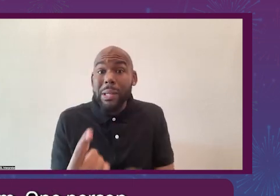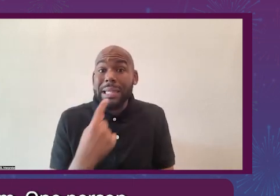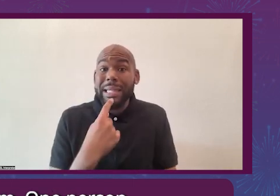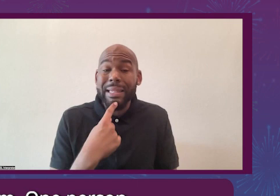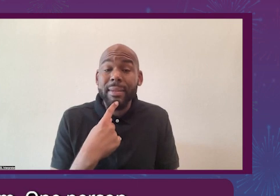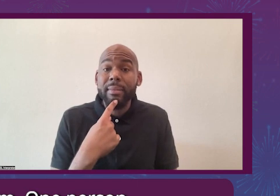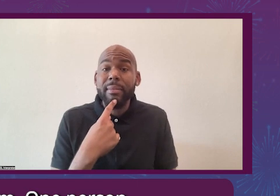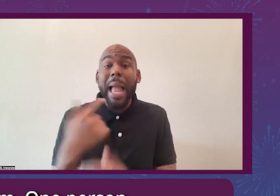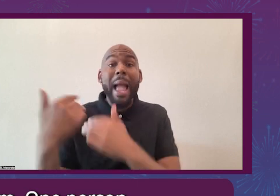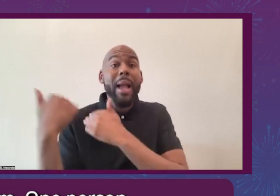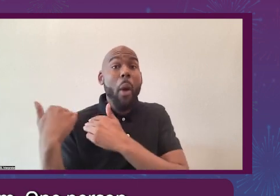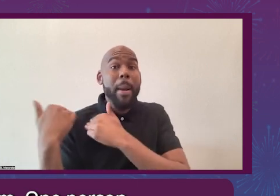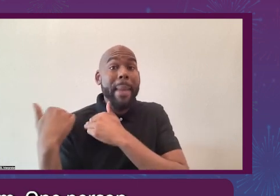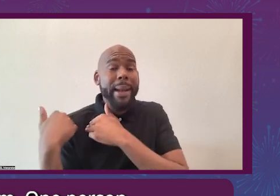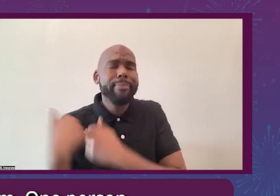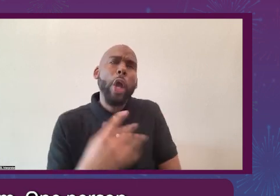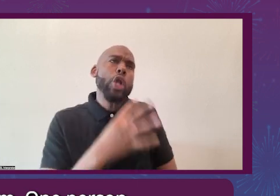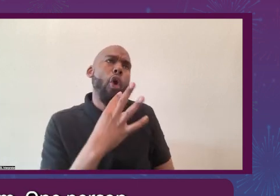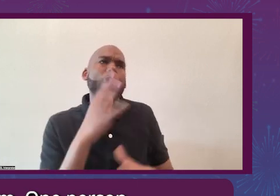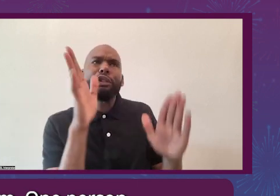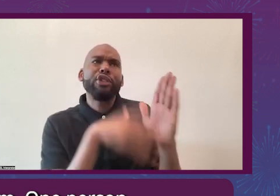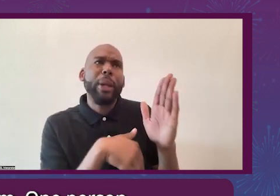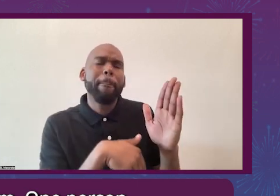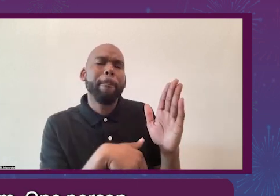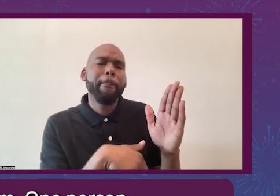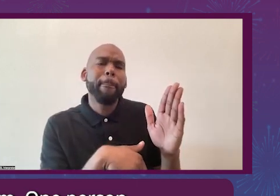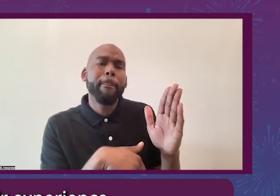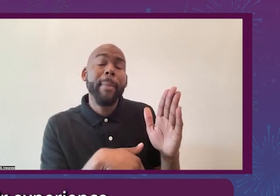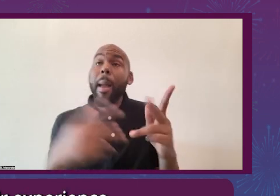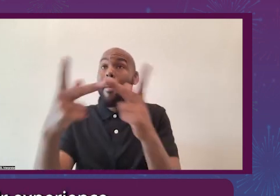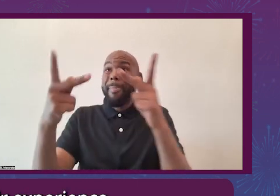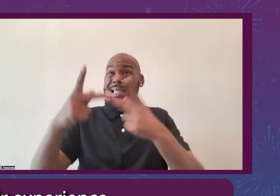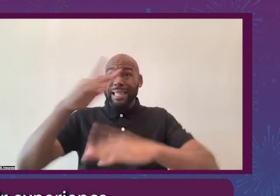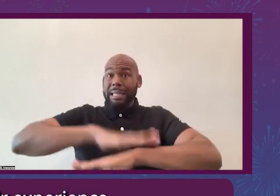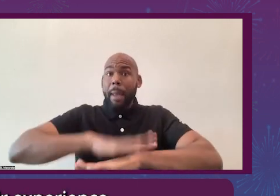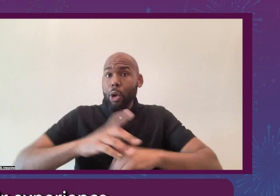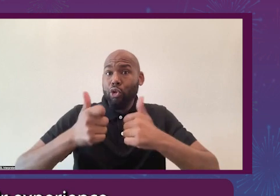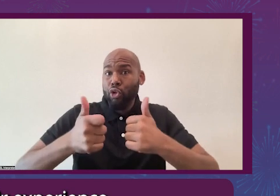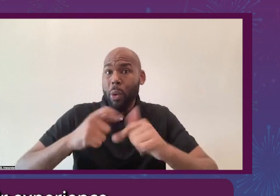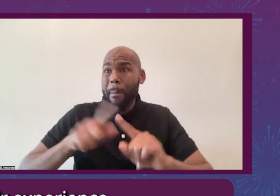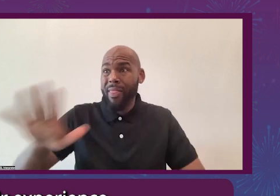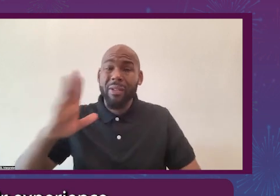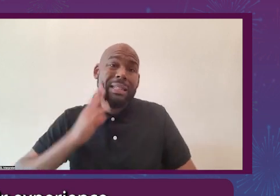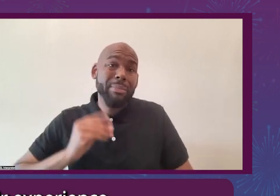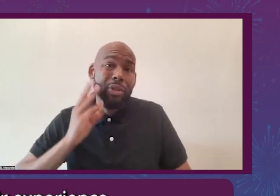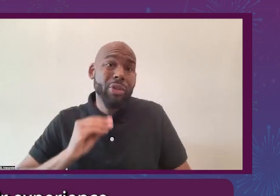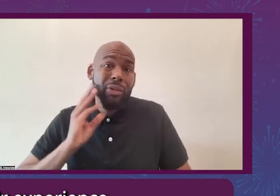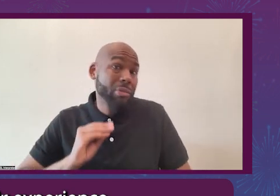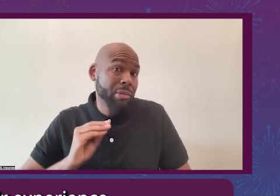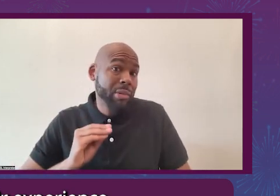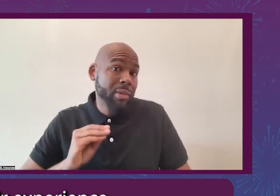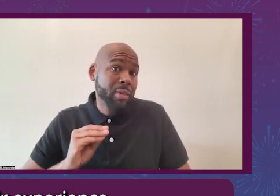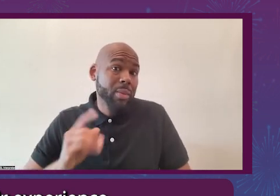One person said, accountability talk is cheap. A place at the table is good, but in their